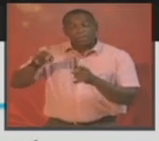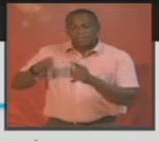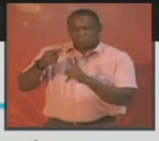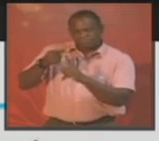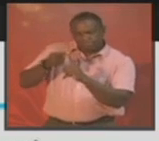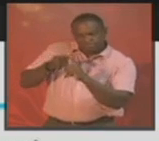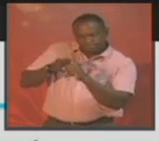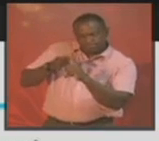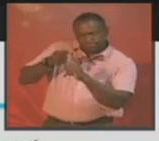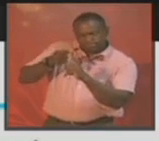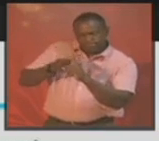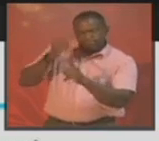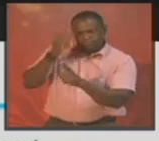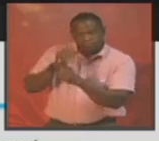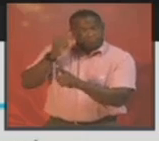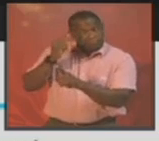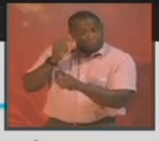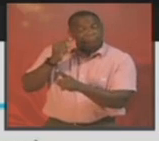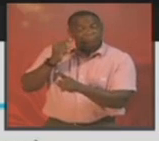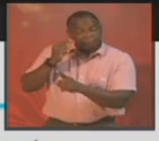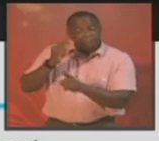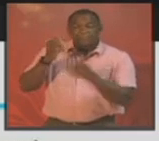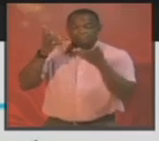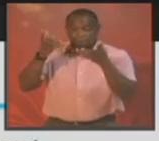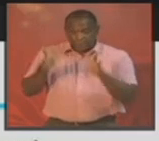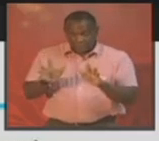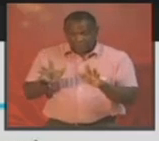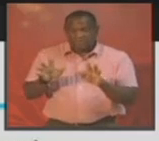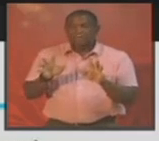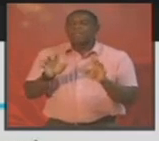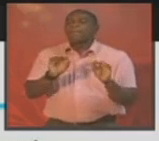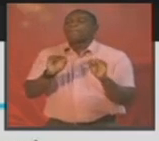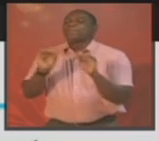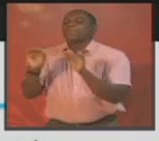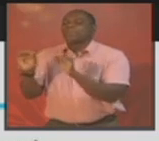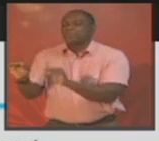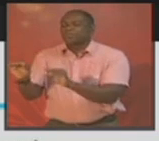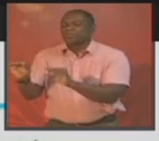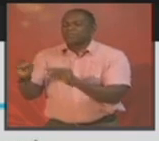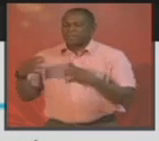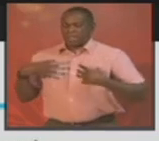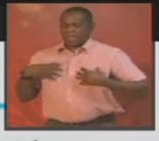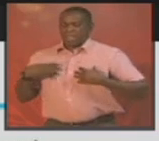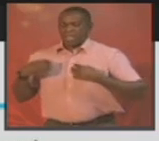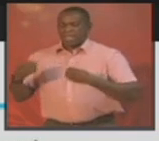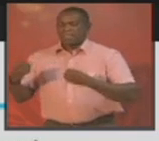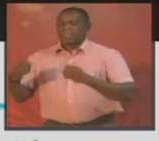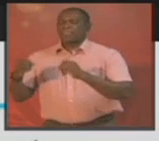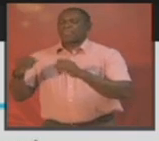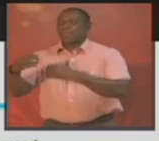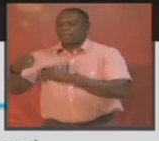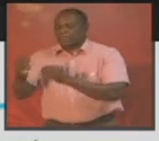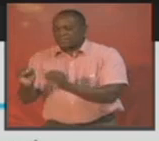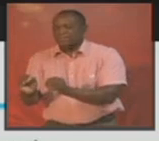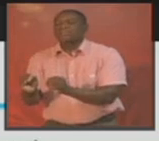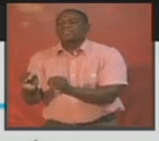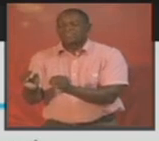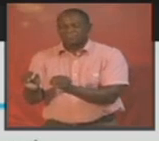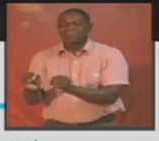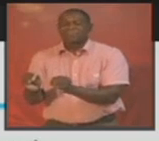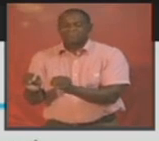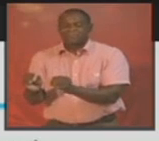constant basis. From there, it goes to the health center, the public health center facilities, and again, there's all control there, so there's